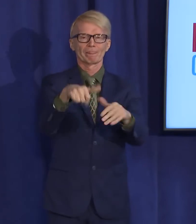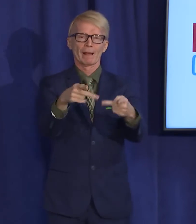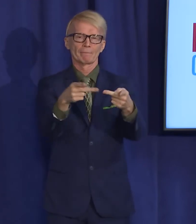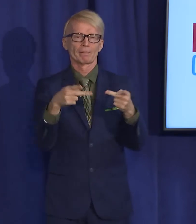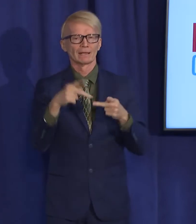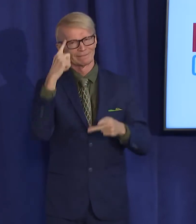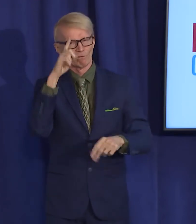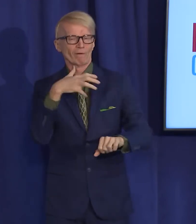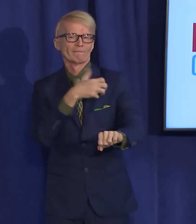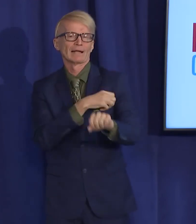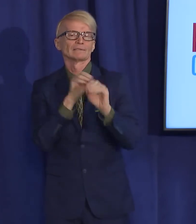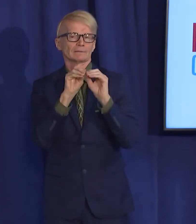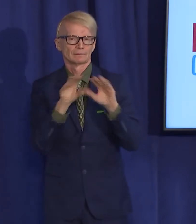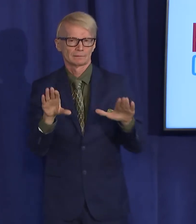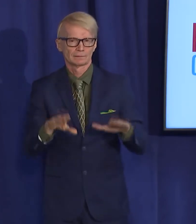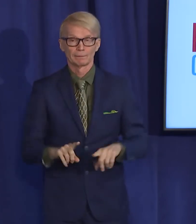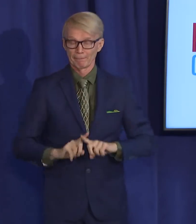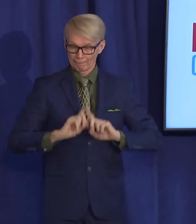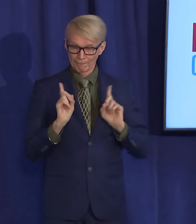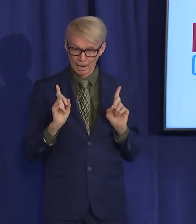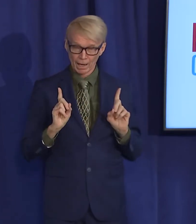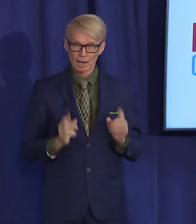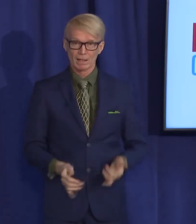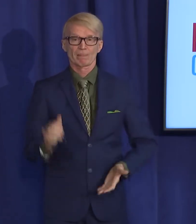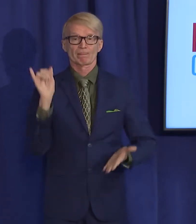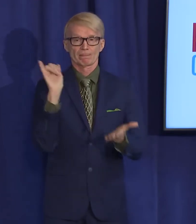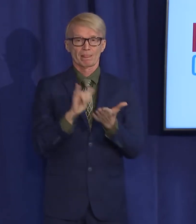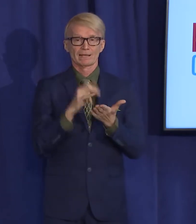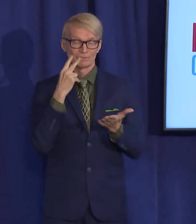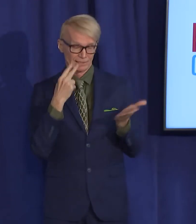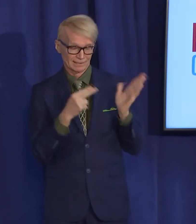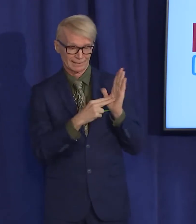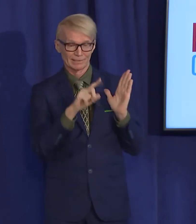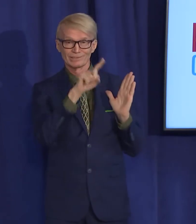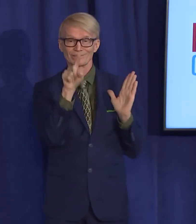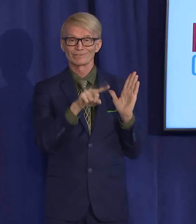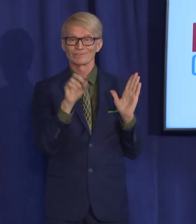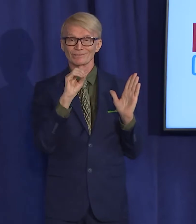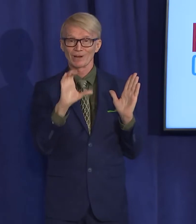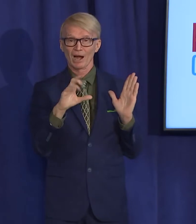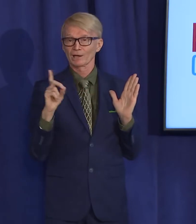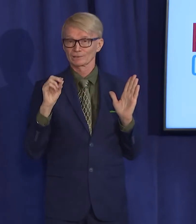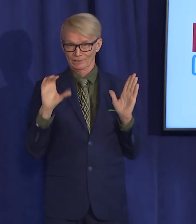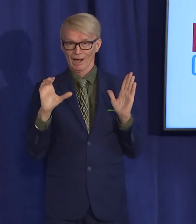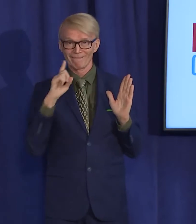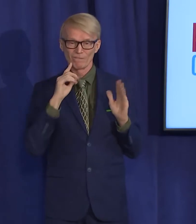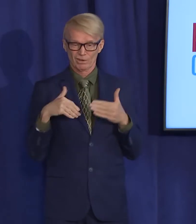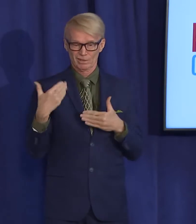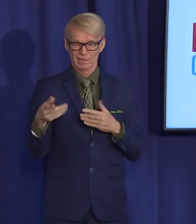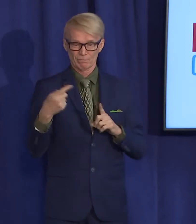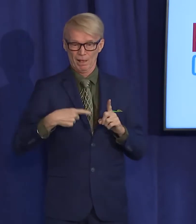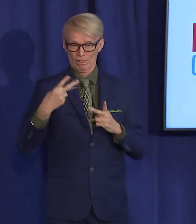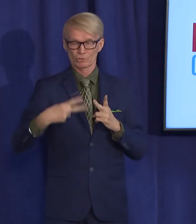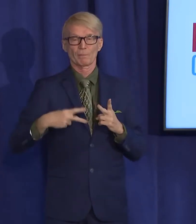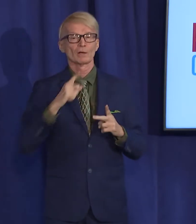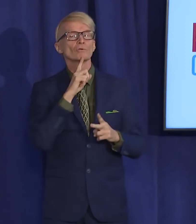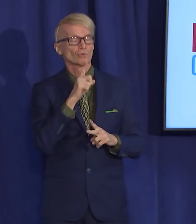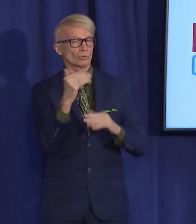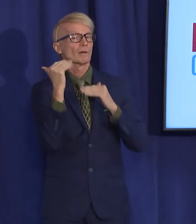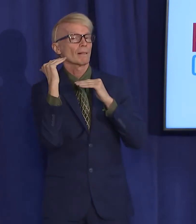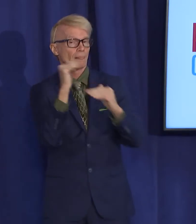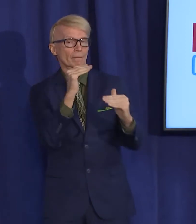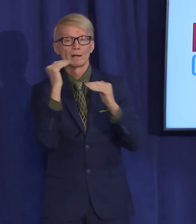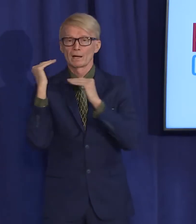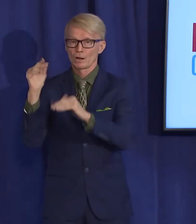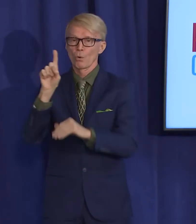City of Chicago vaccination sites, like those that will be available on ZocDoc, at least for the next couple of months, we will be limiting that eligibility